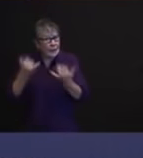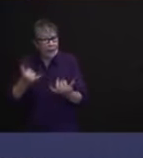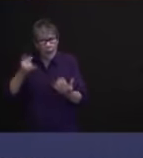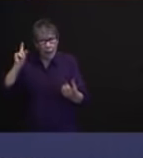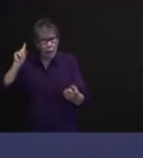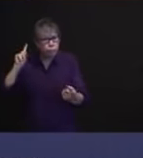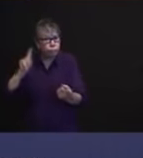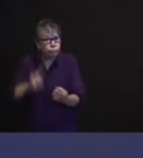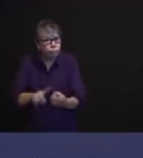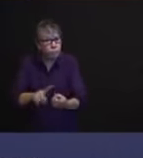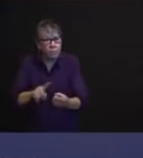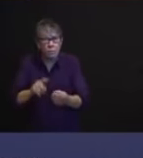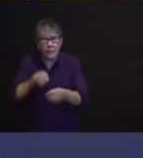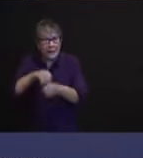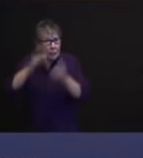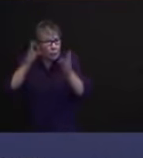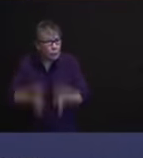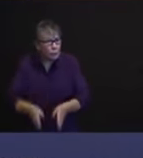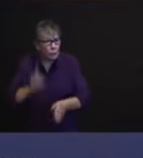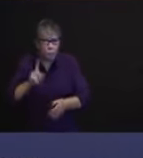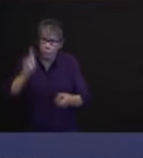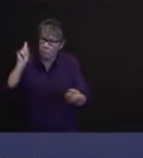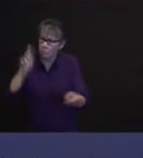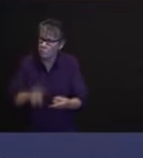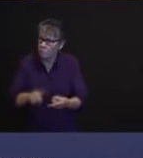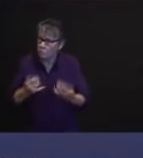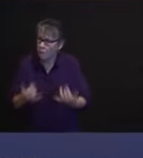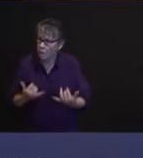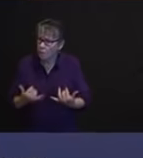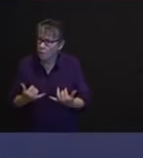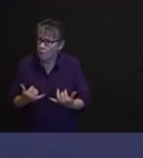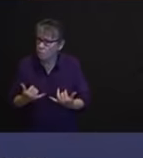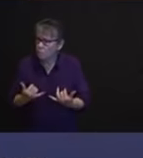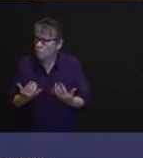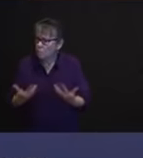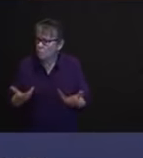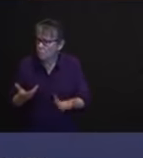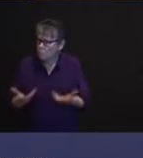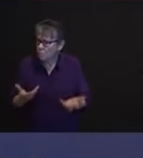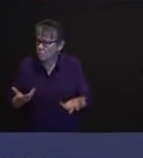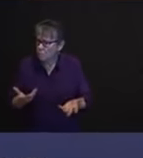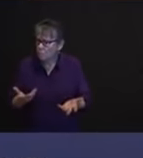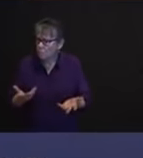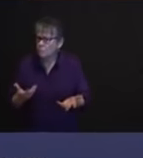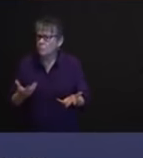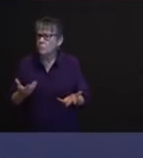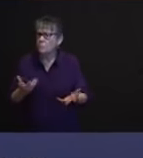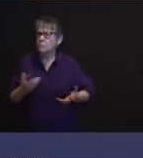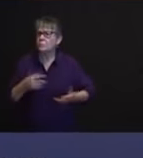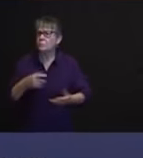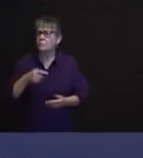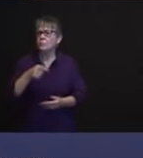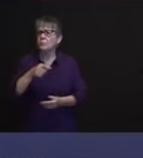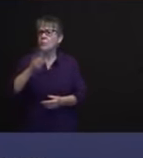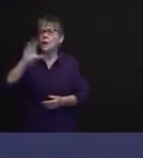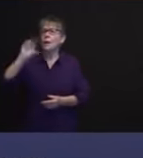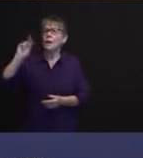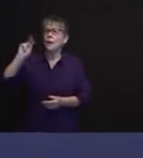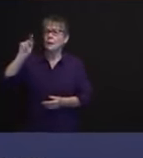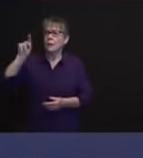allegedly fraudulent pop-up testing sites. Is there any evidence of this in New Jersey? Thank you. Thanks,